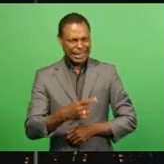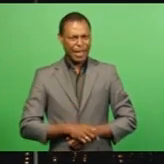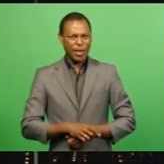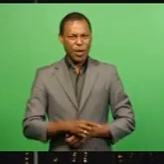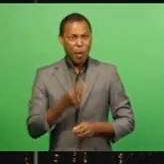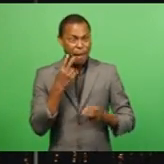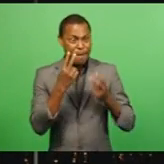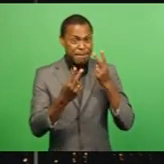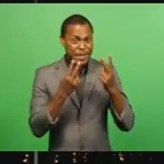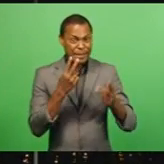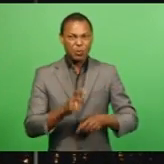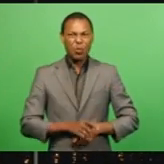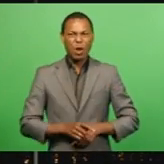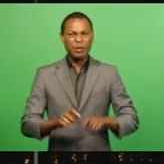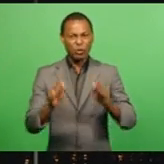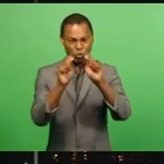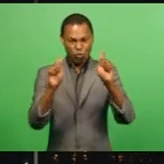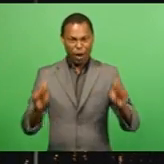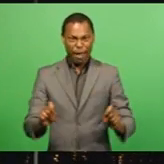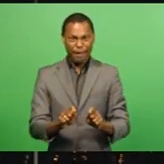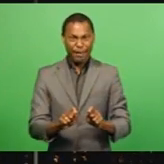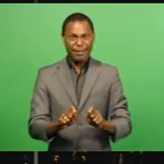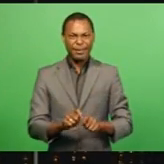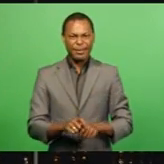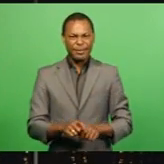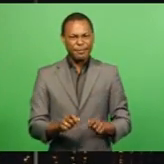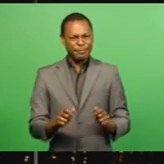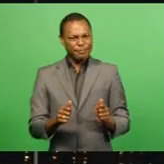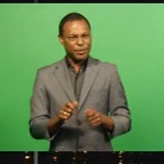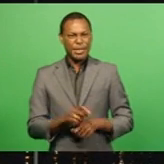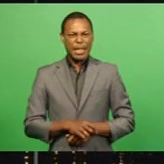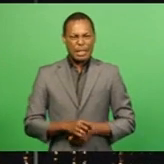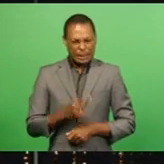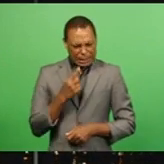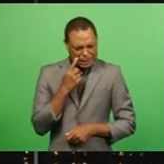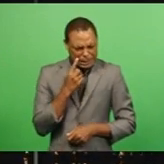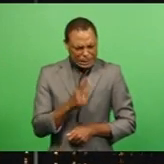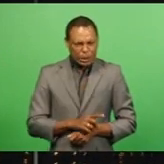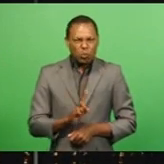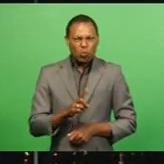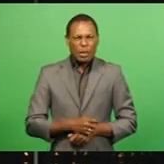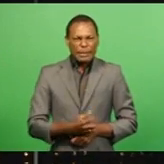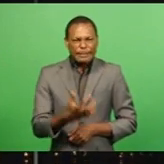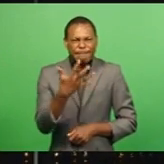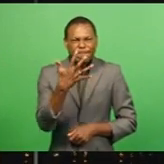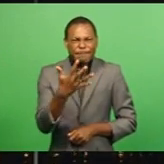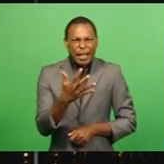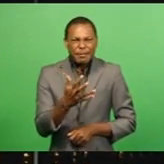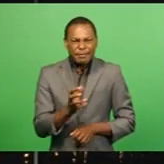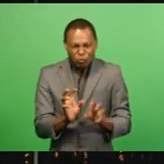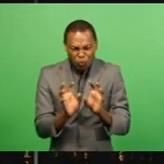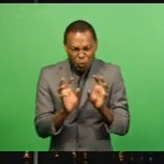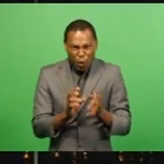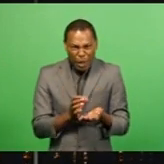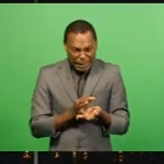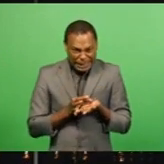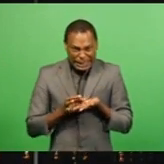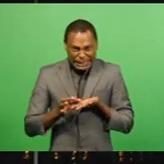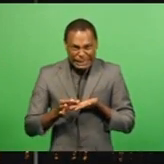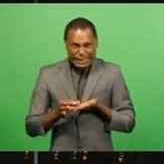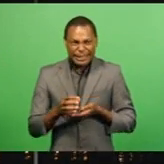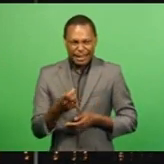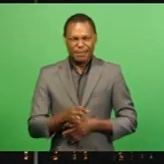the Iwi Triangle after the cyclone and saw 5 chestnuts scattered on the ground, and for a second realized that those chestnuts